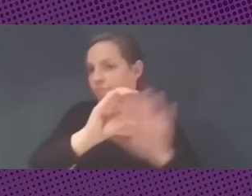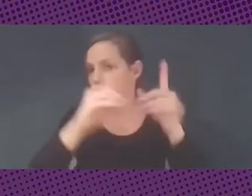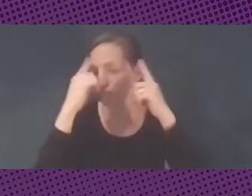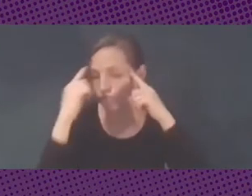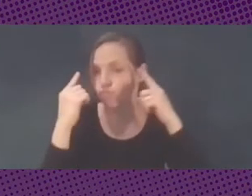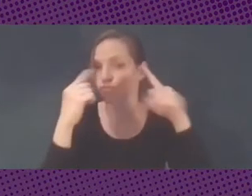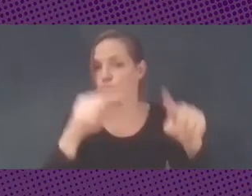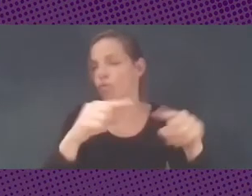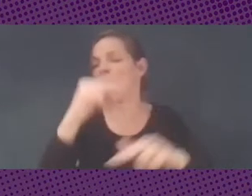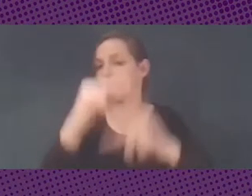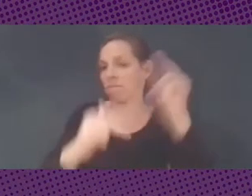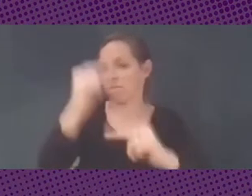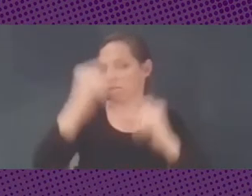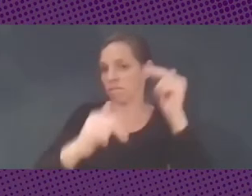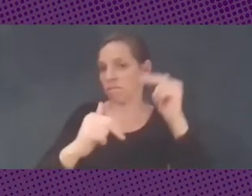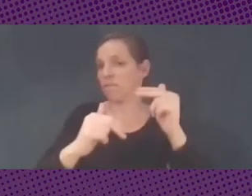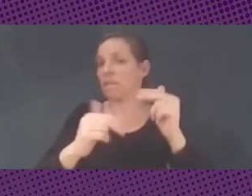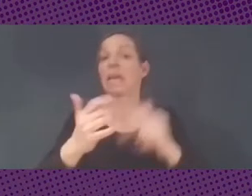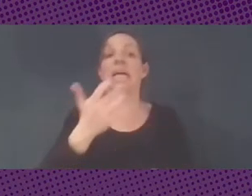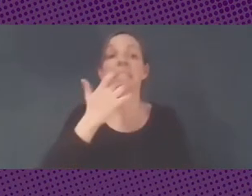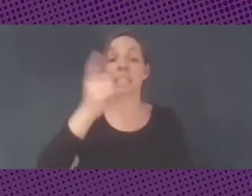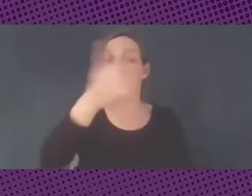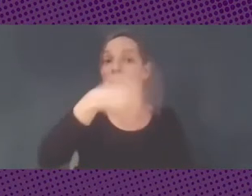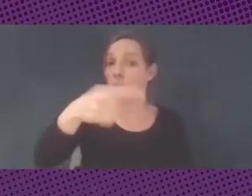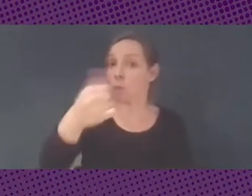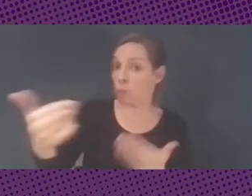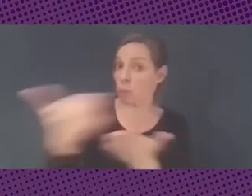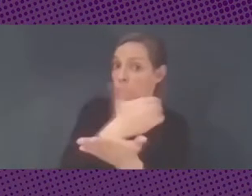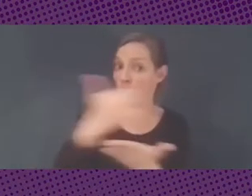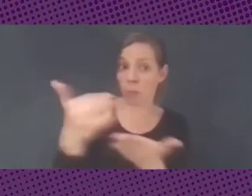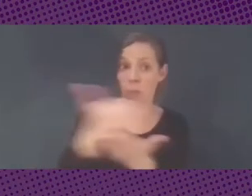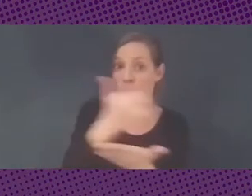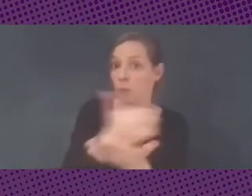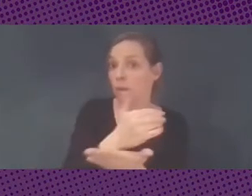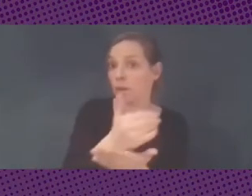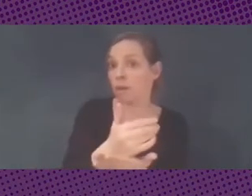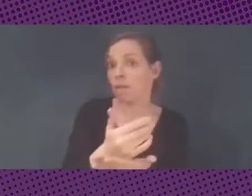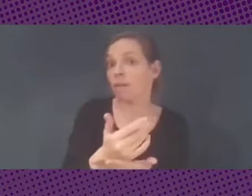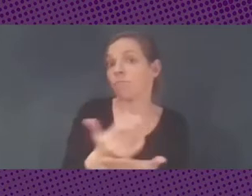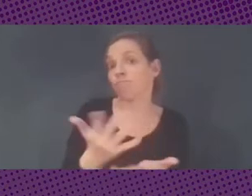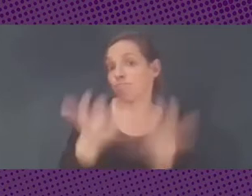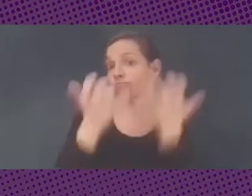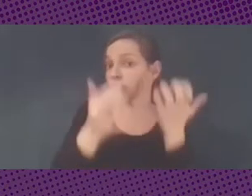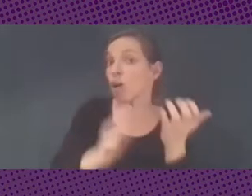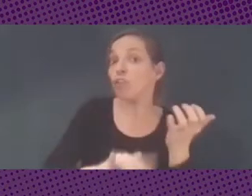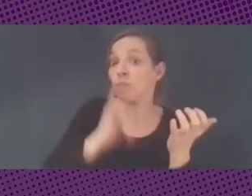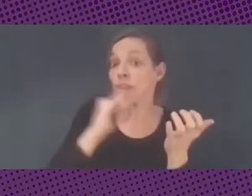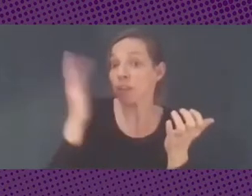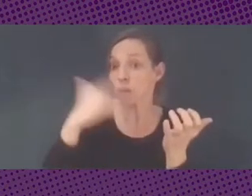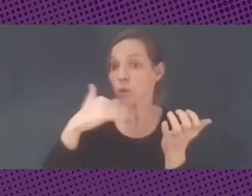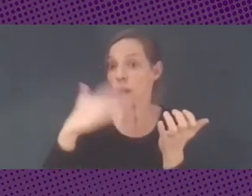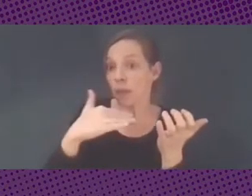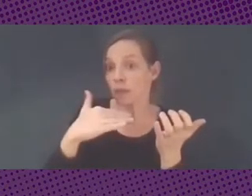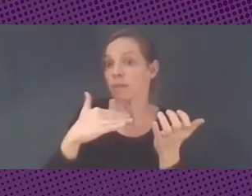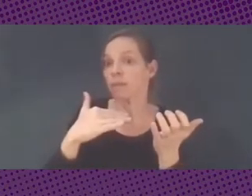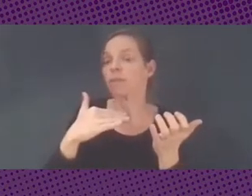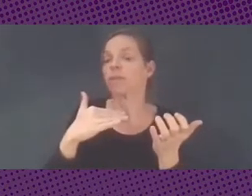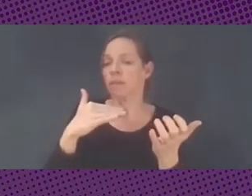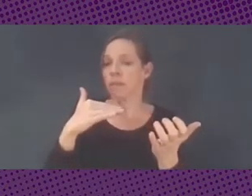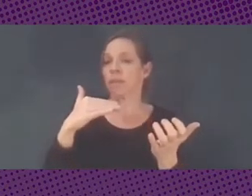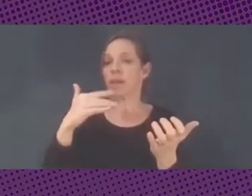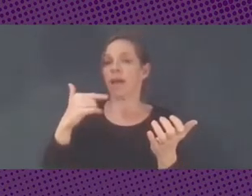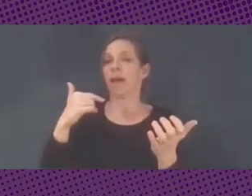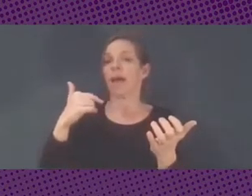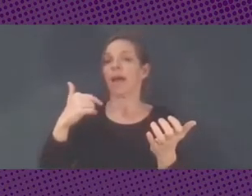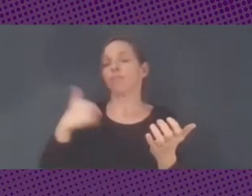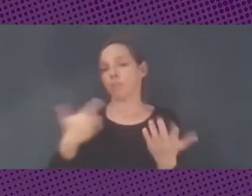cash flows that global finance expects to get if it is to invest in these PPPs. Then the state steps